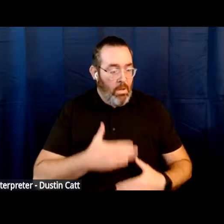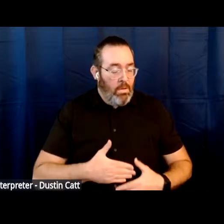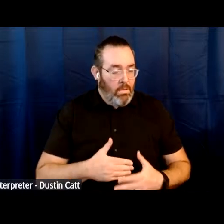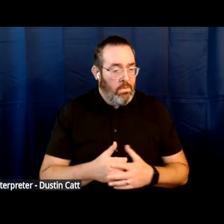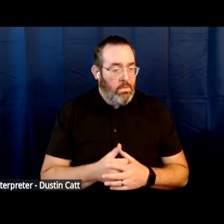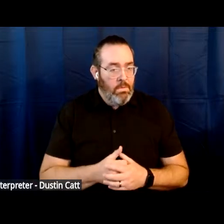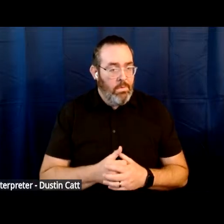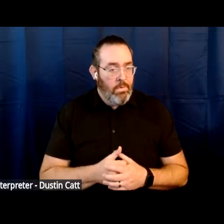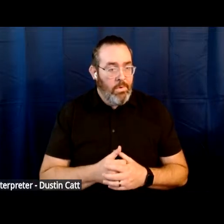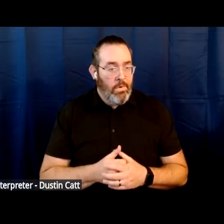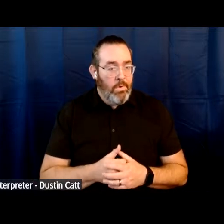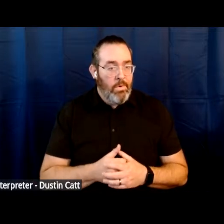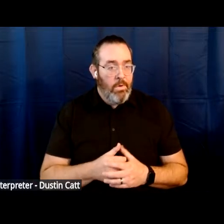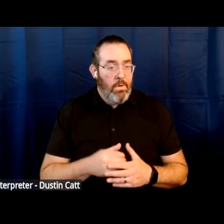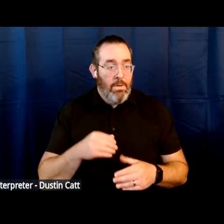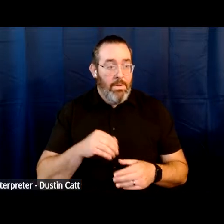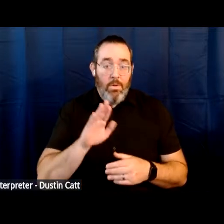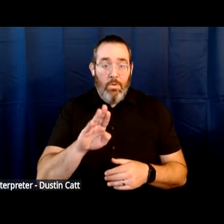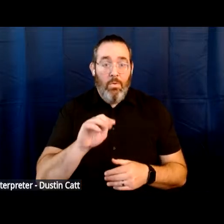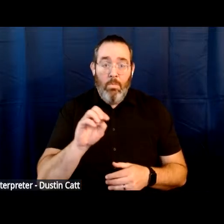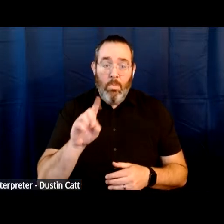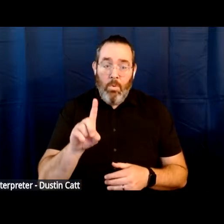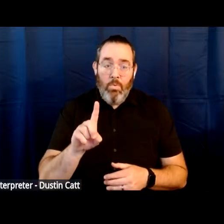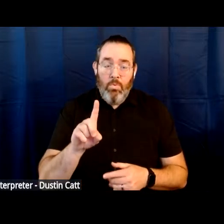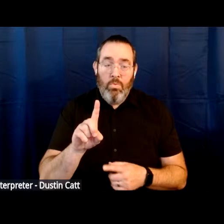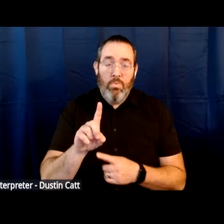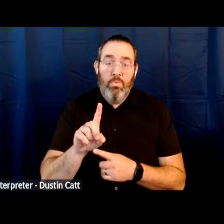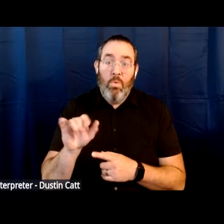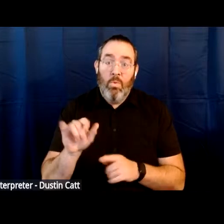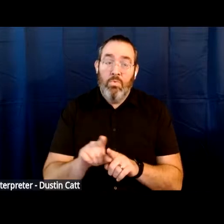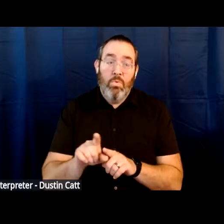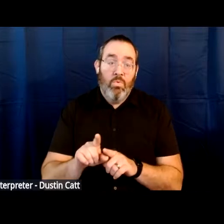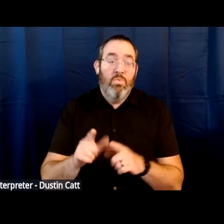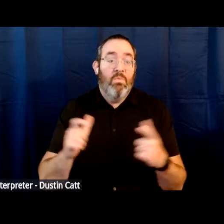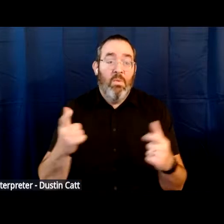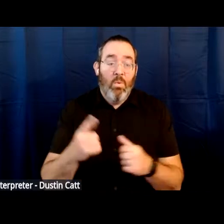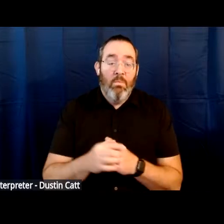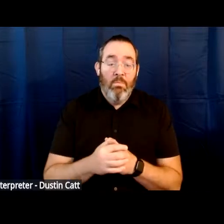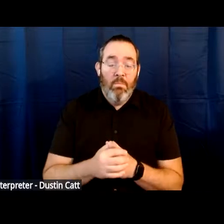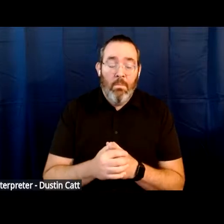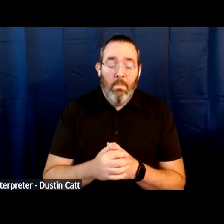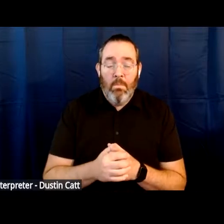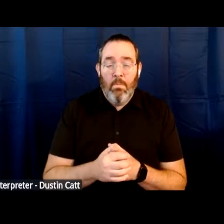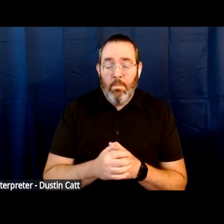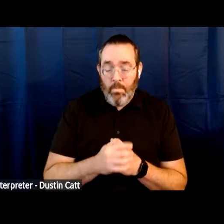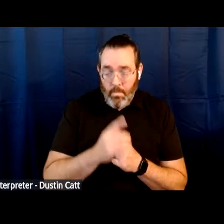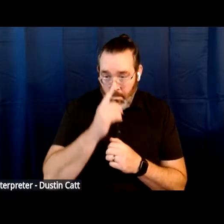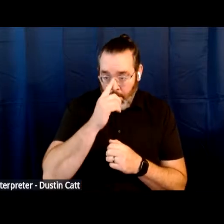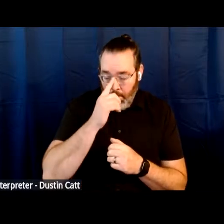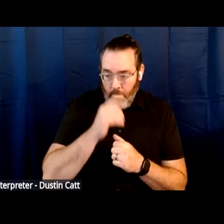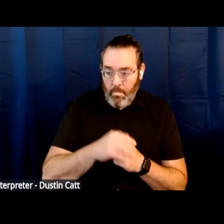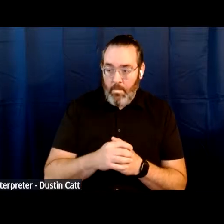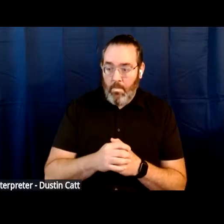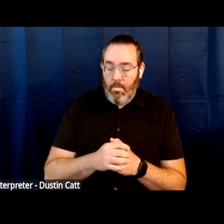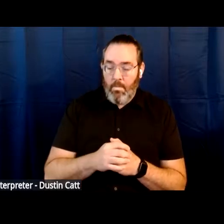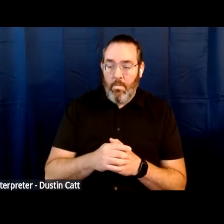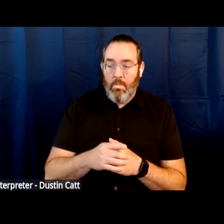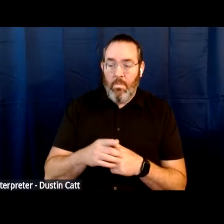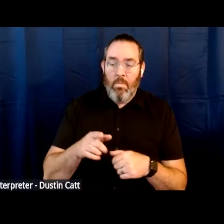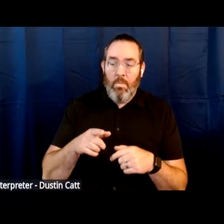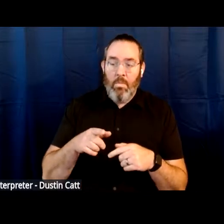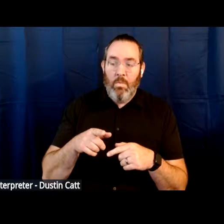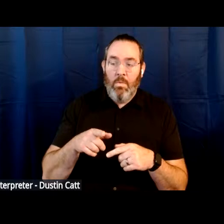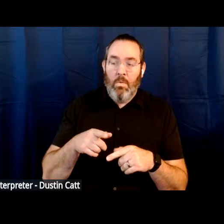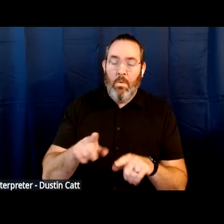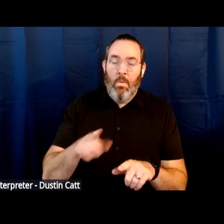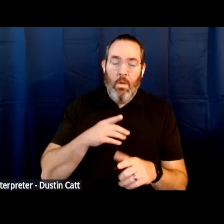even in your mood. That's a big one. So as I went through this